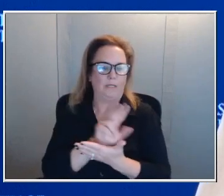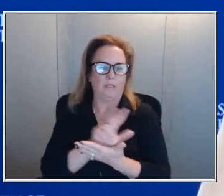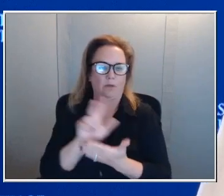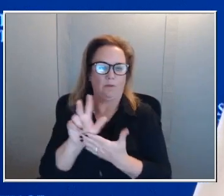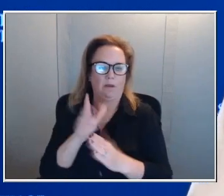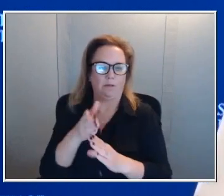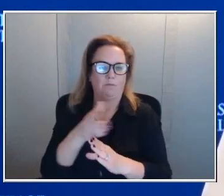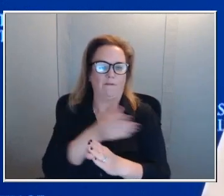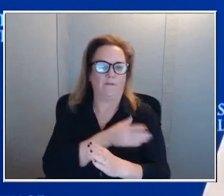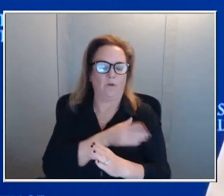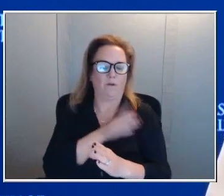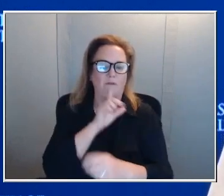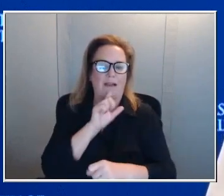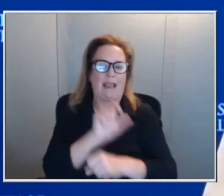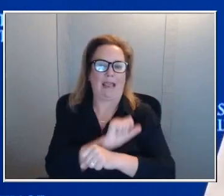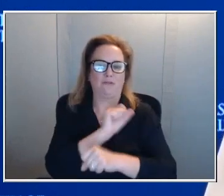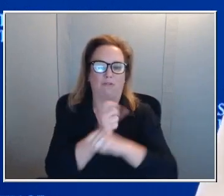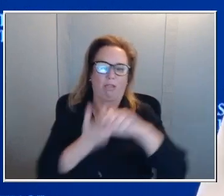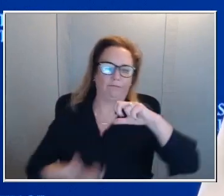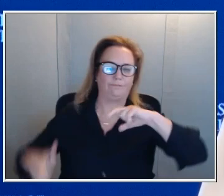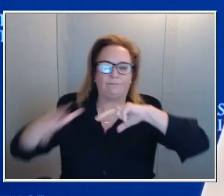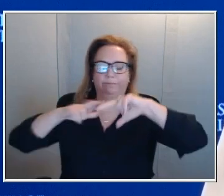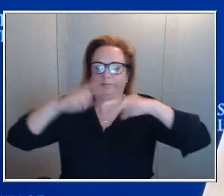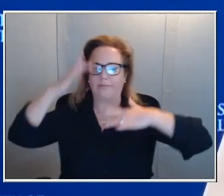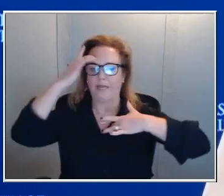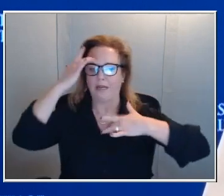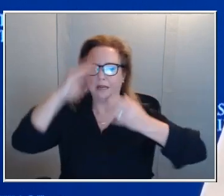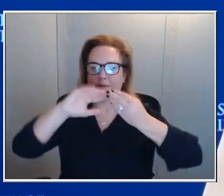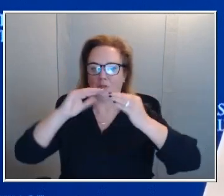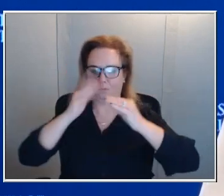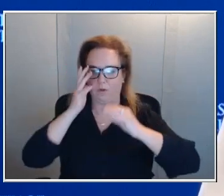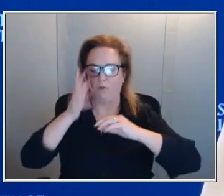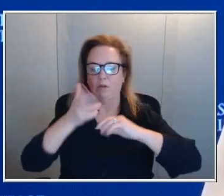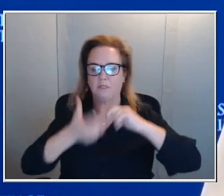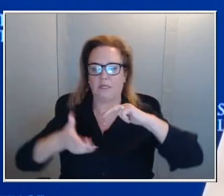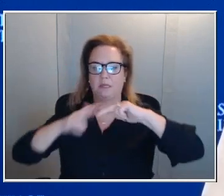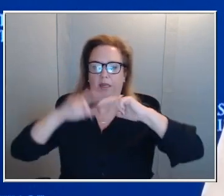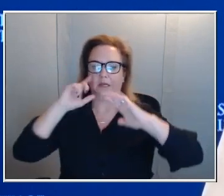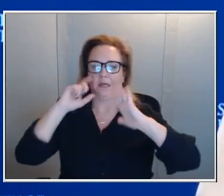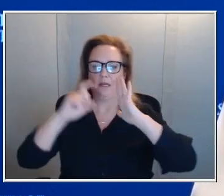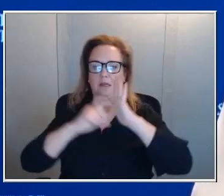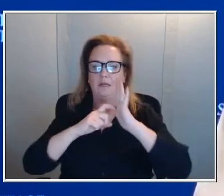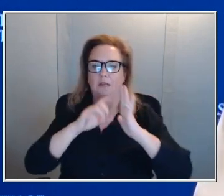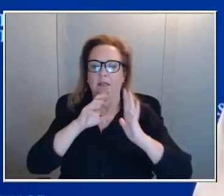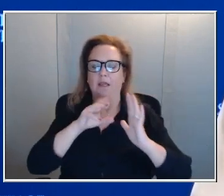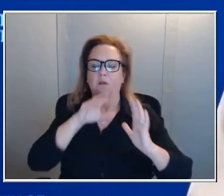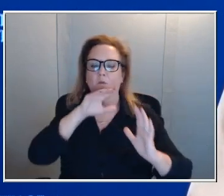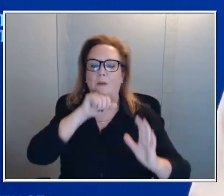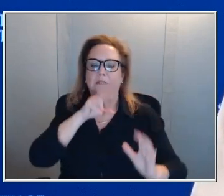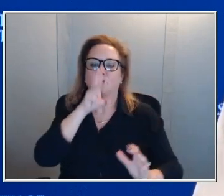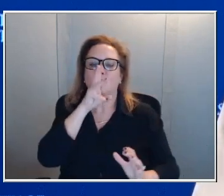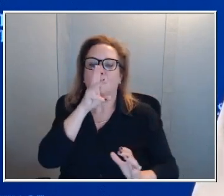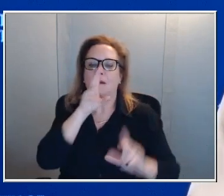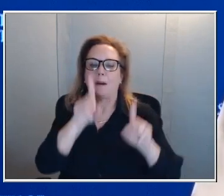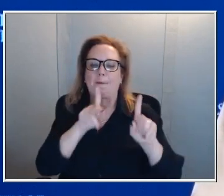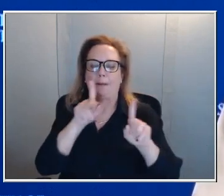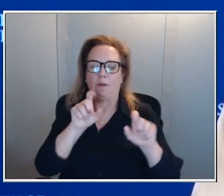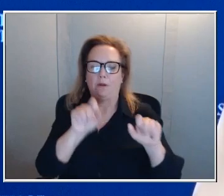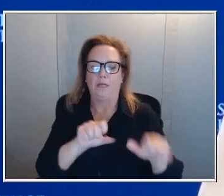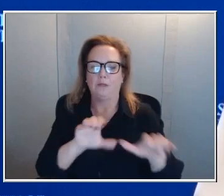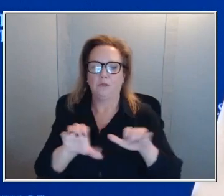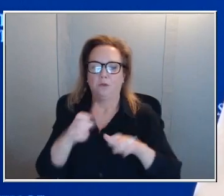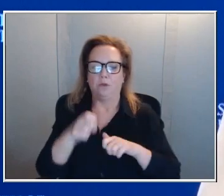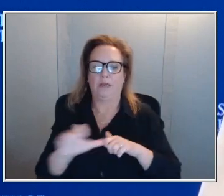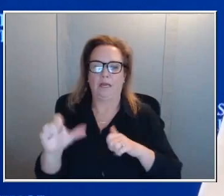actual increase in diseases, because we will see increased detection in that wastewater. People can then do any other